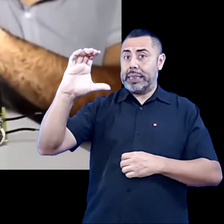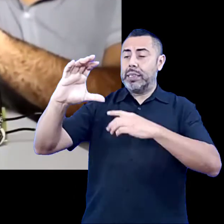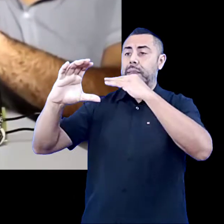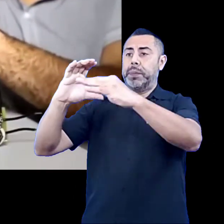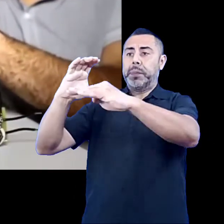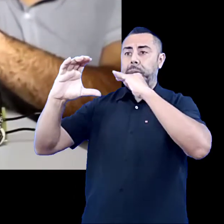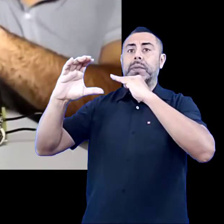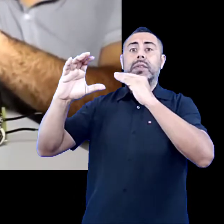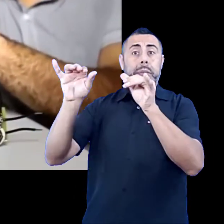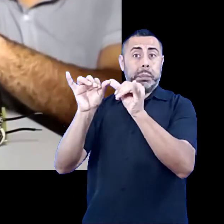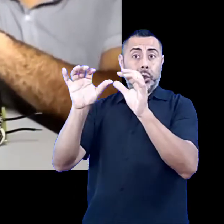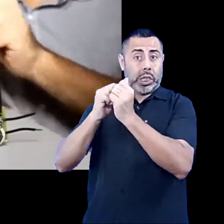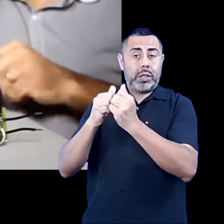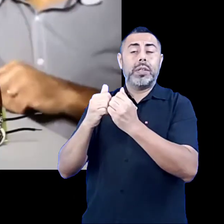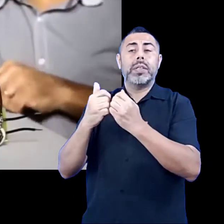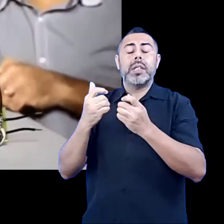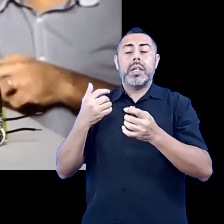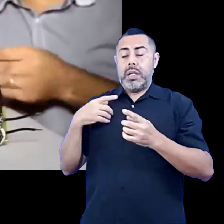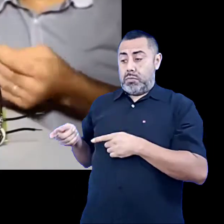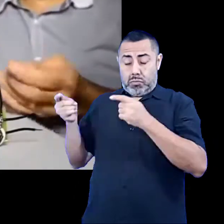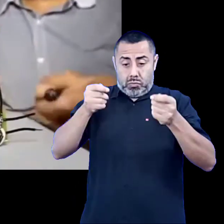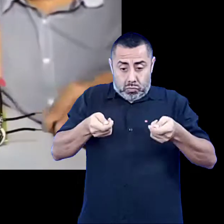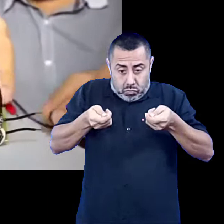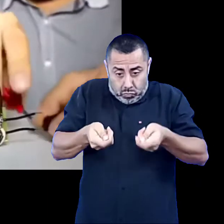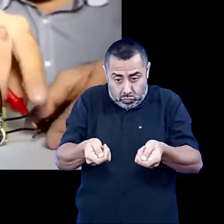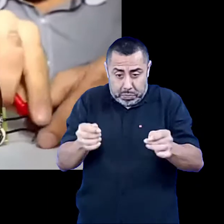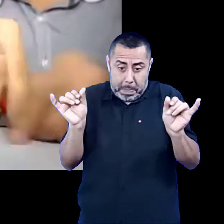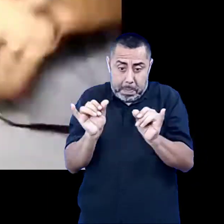AC, I put the meter on AC and I measure the voltage.